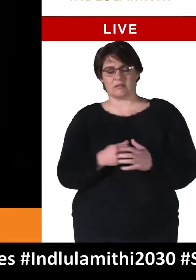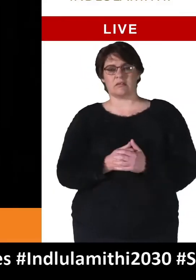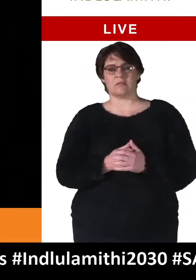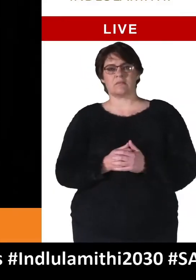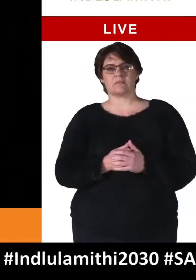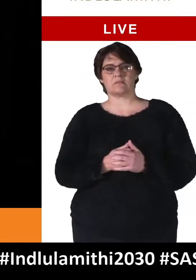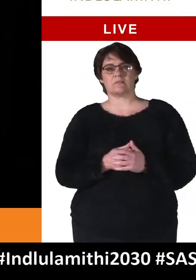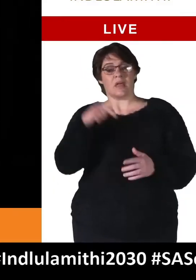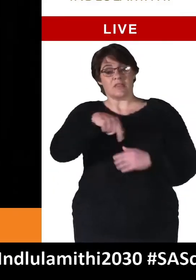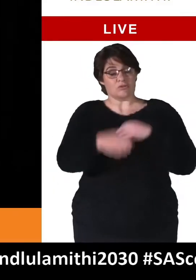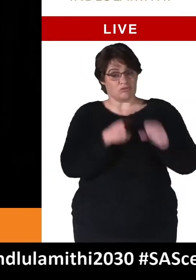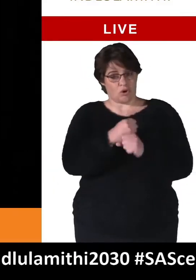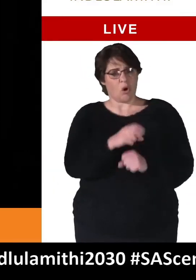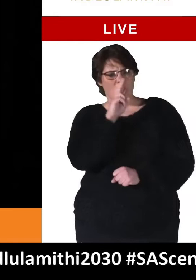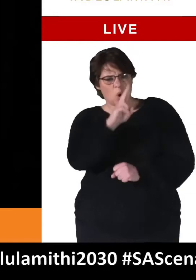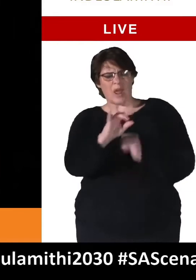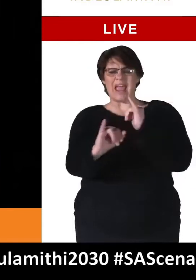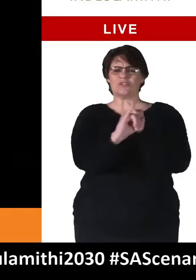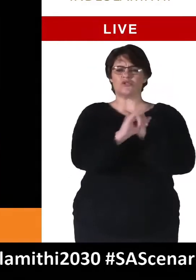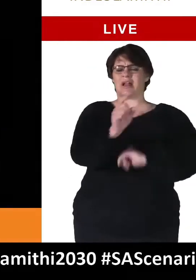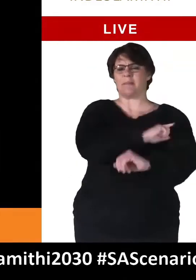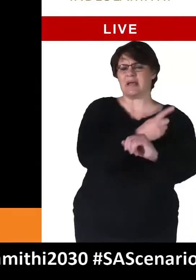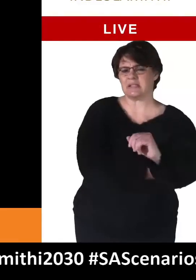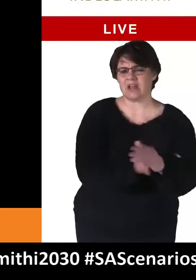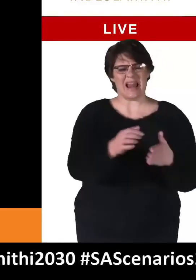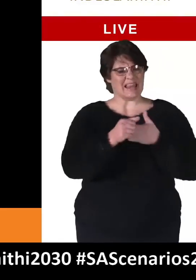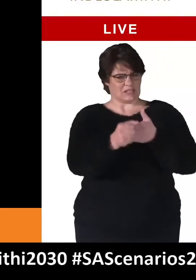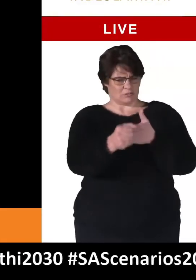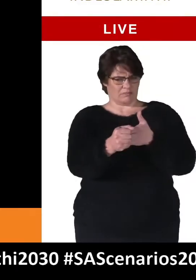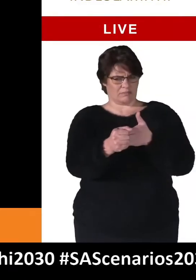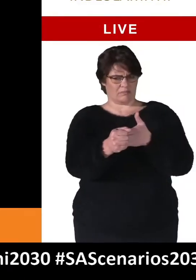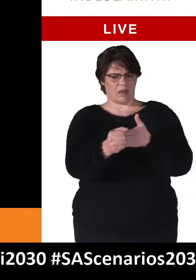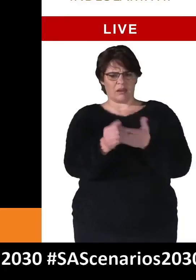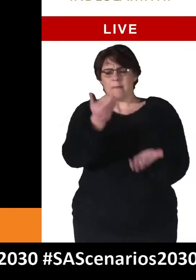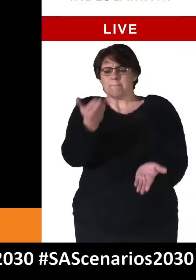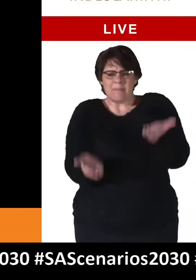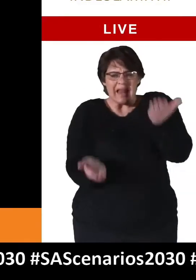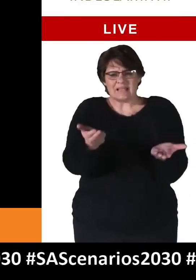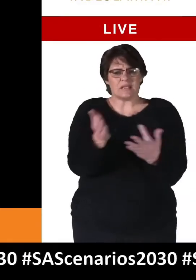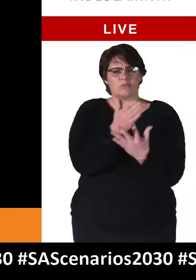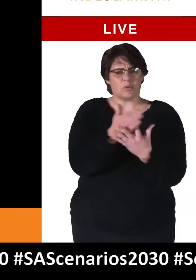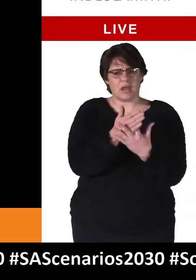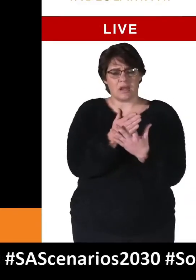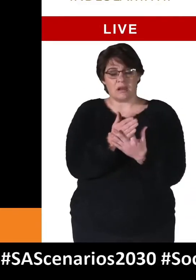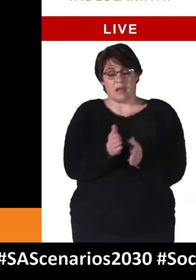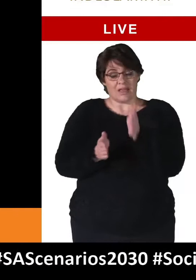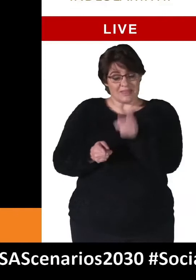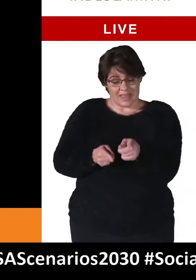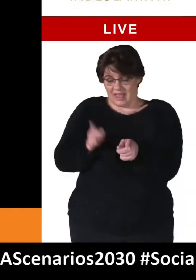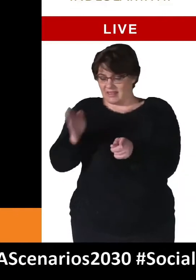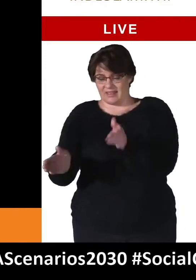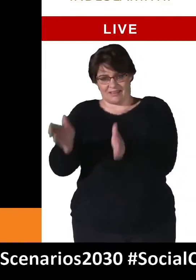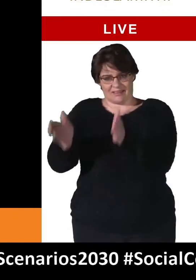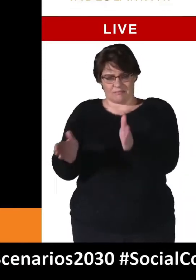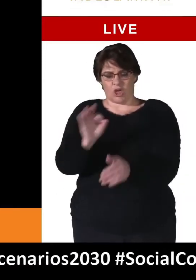This year, when we look at institutional capacity and leadership, it's balanced between Isibujwa and Gwara, both